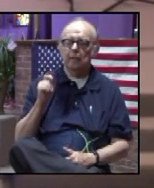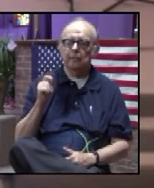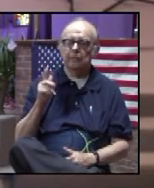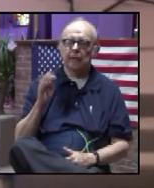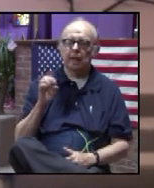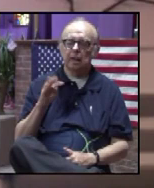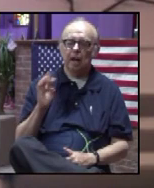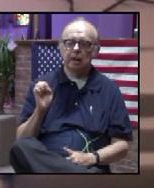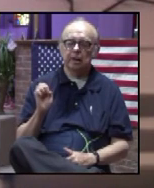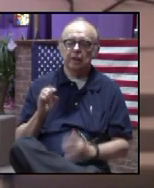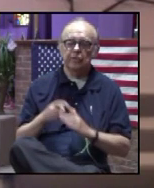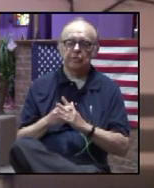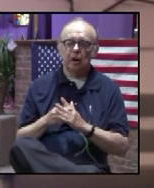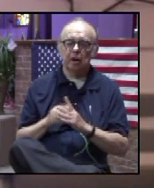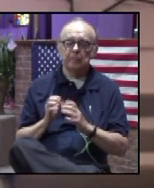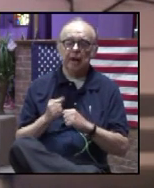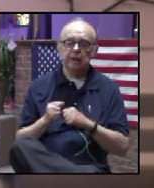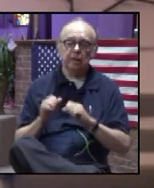beep,